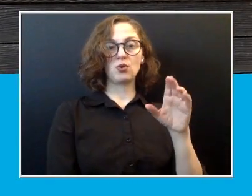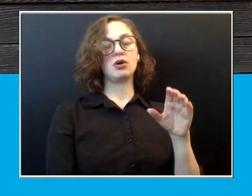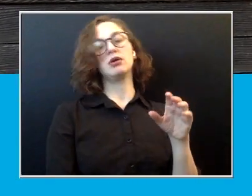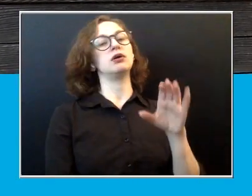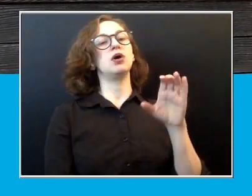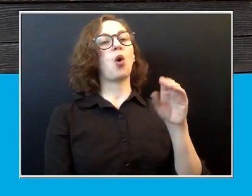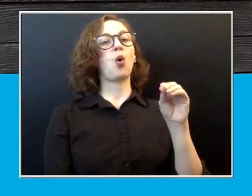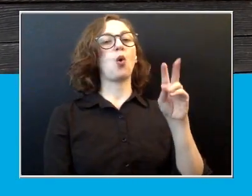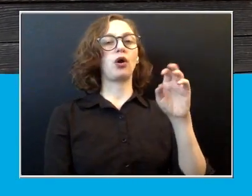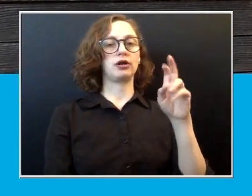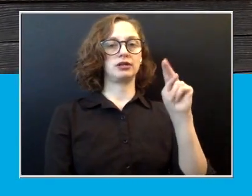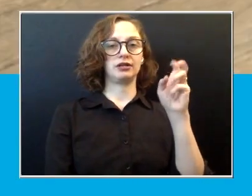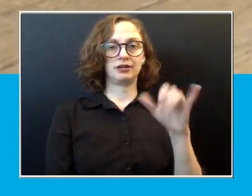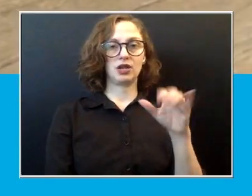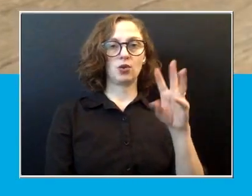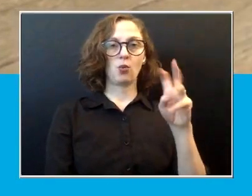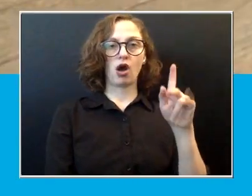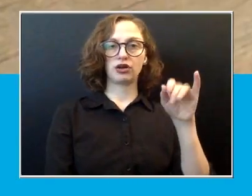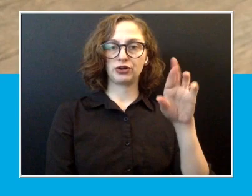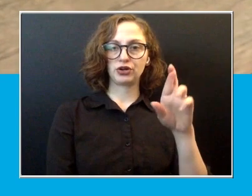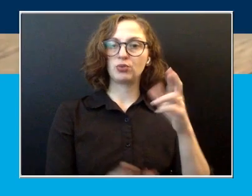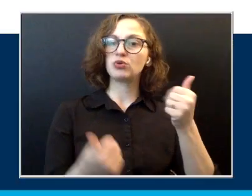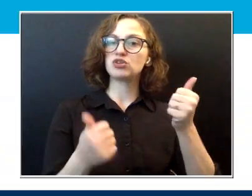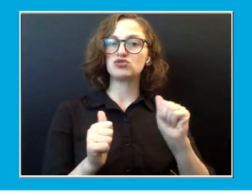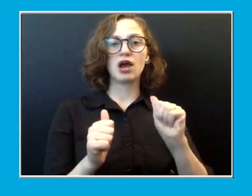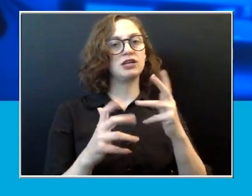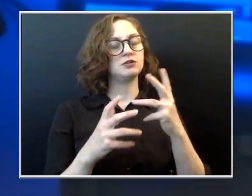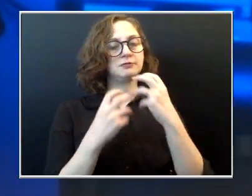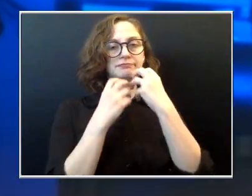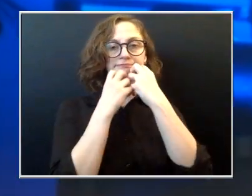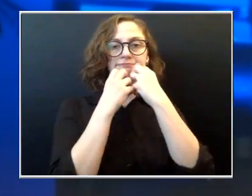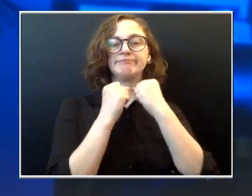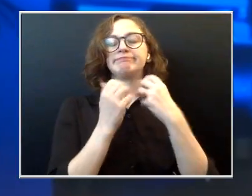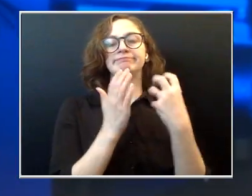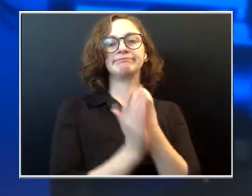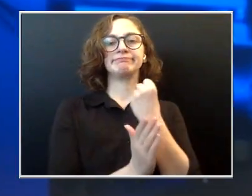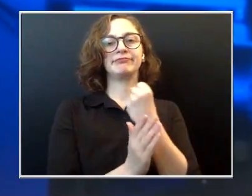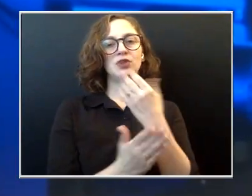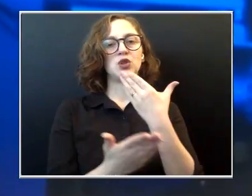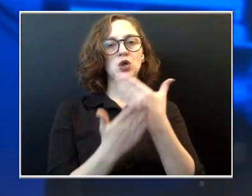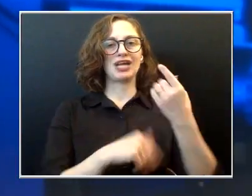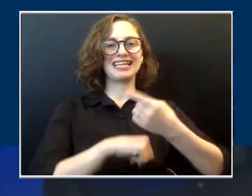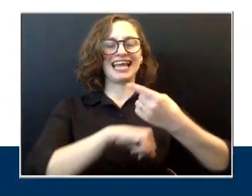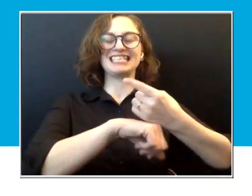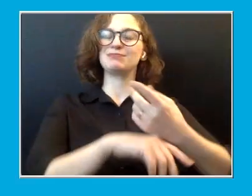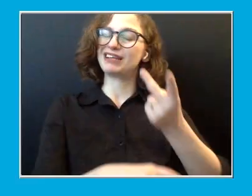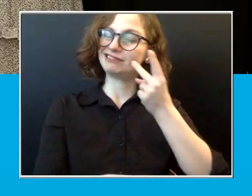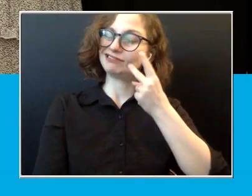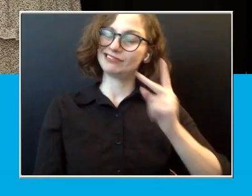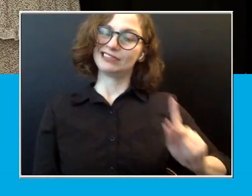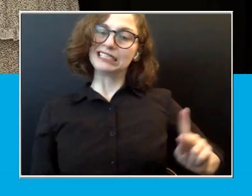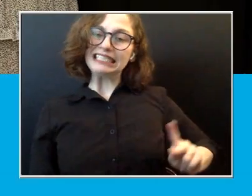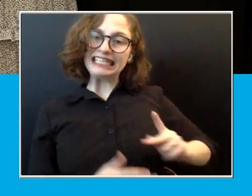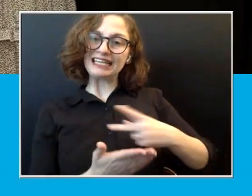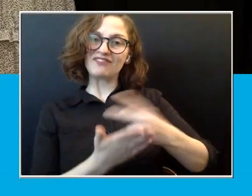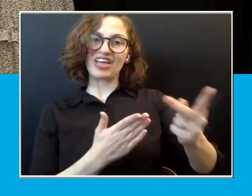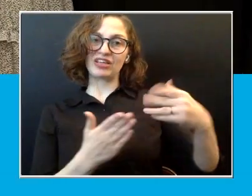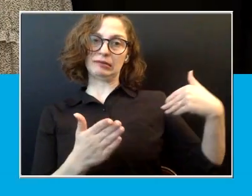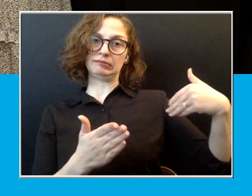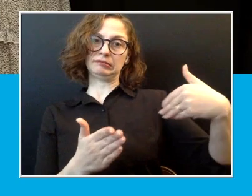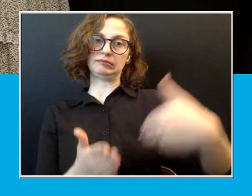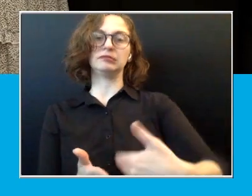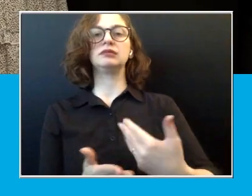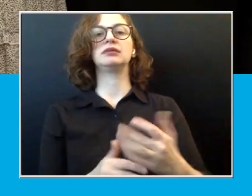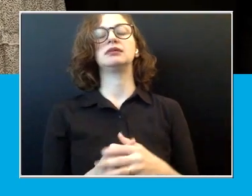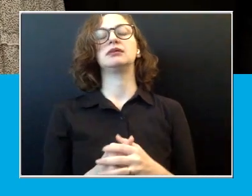the good days last, but kidney failure was looming. I'm Jessica Lovell on the next Morning Medical Update, the treasure of living